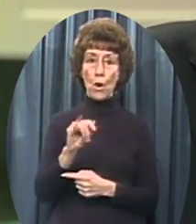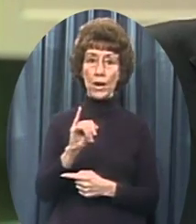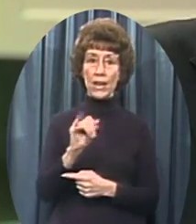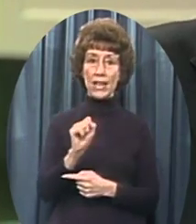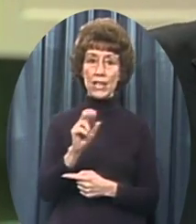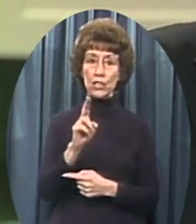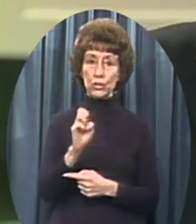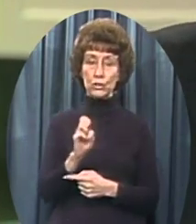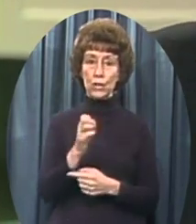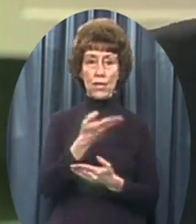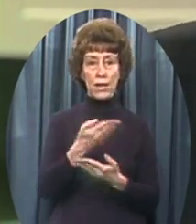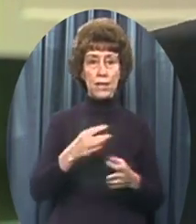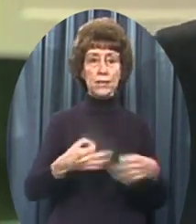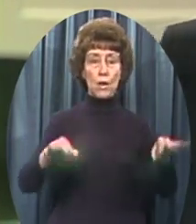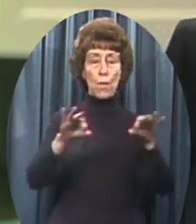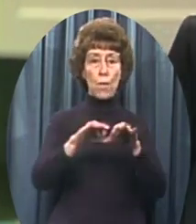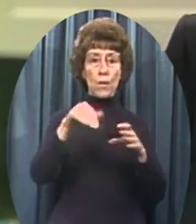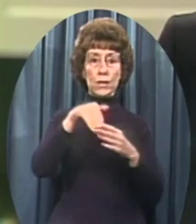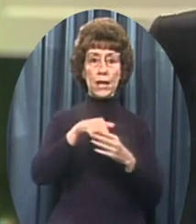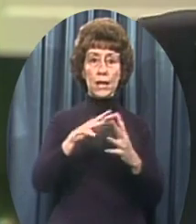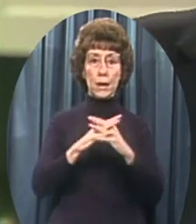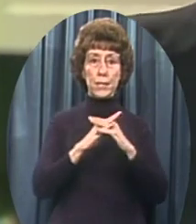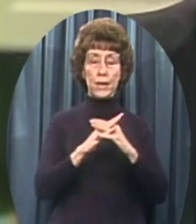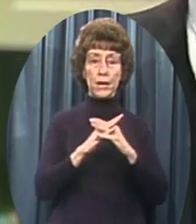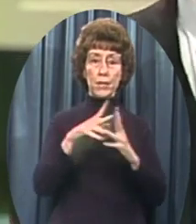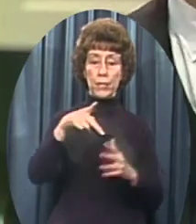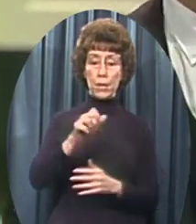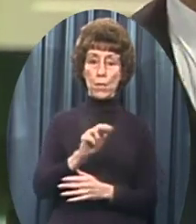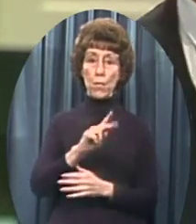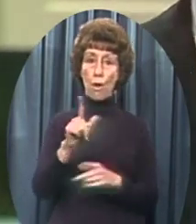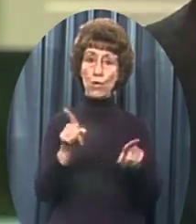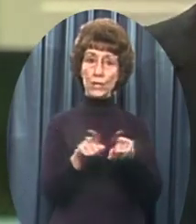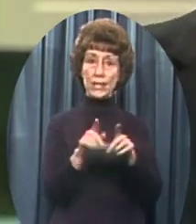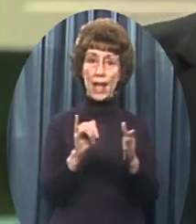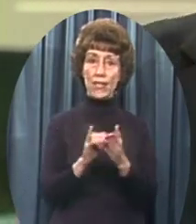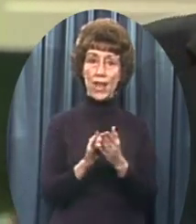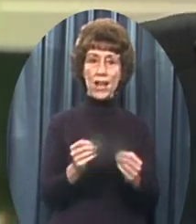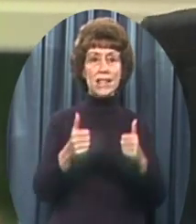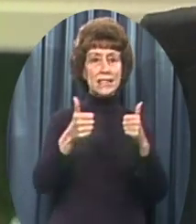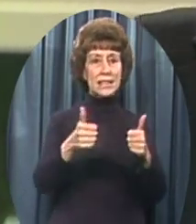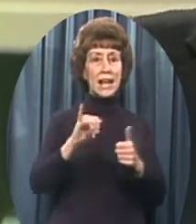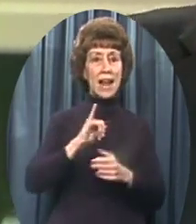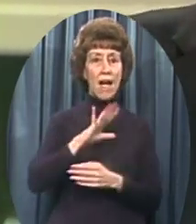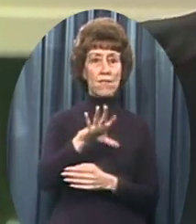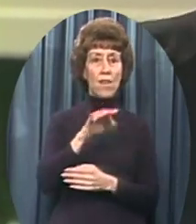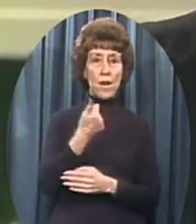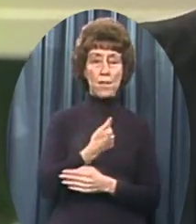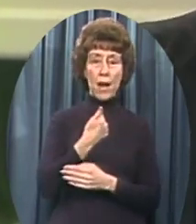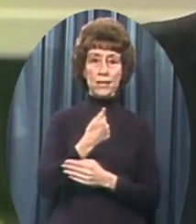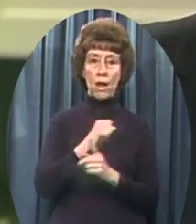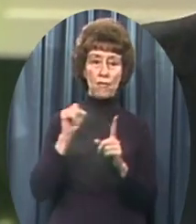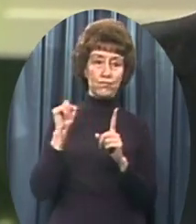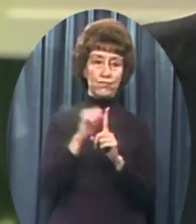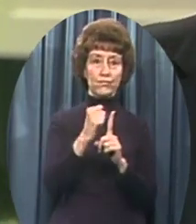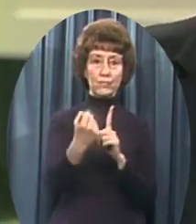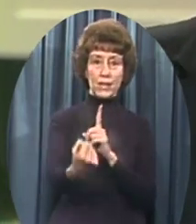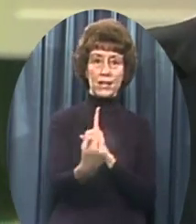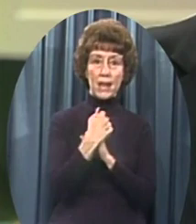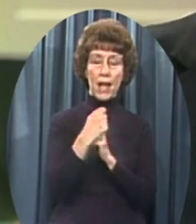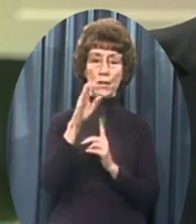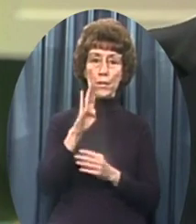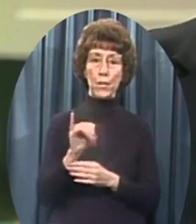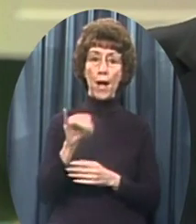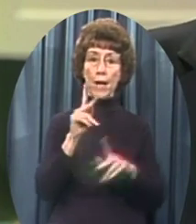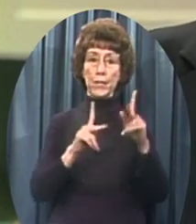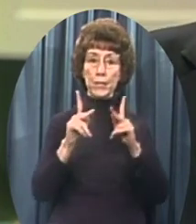way. Well, suddenly, I find myself often and openly attacked by people from